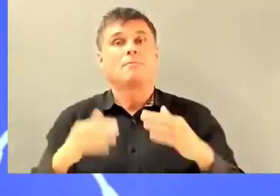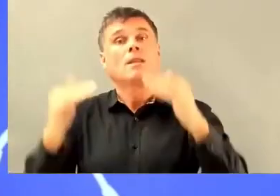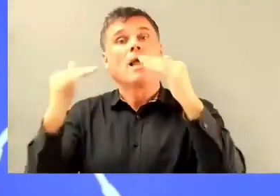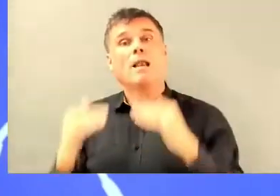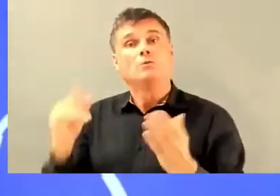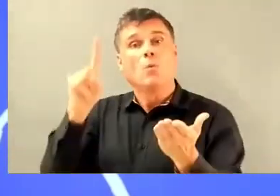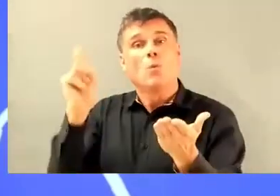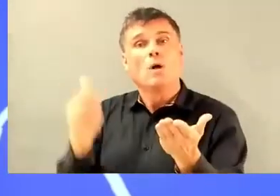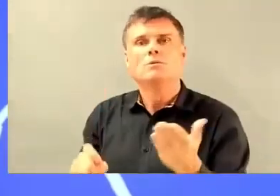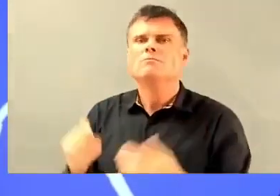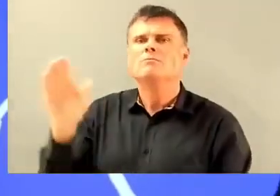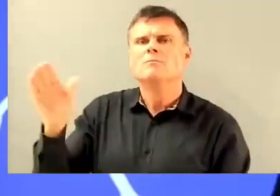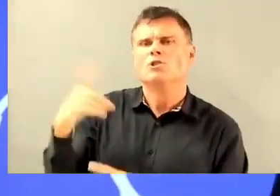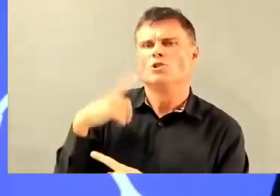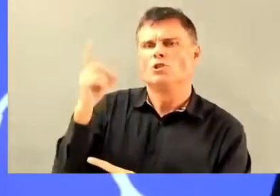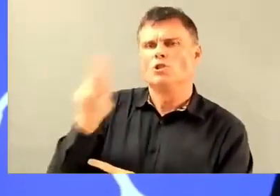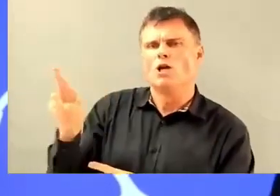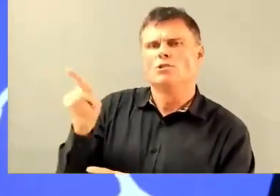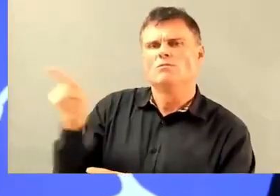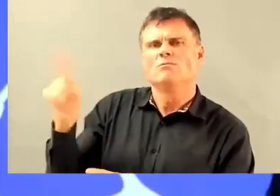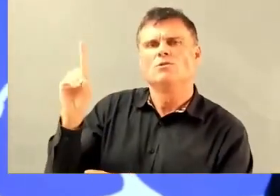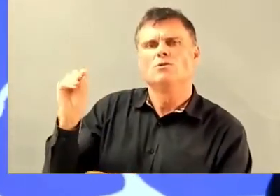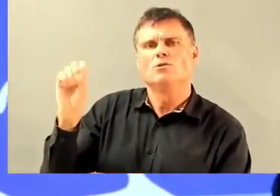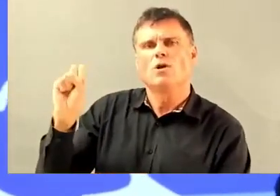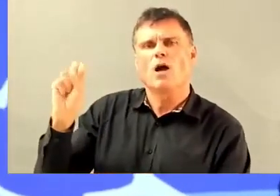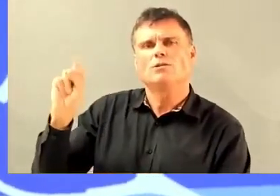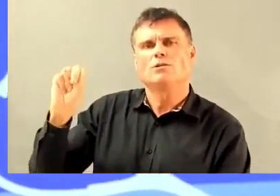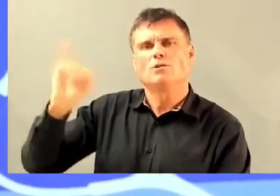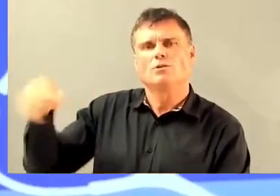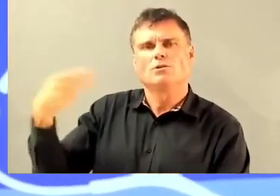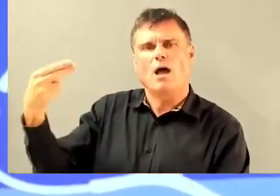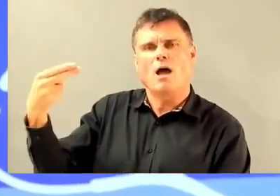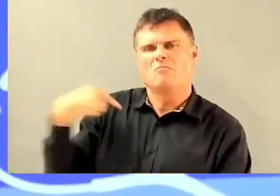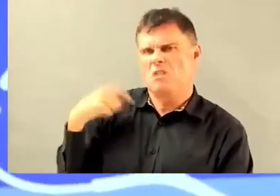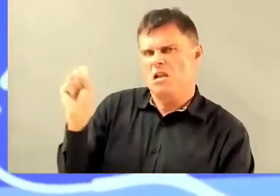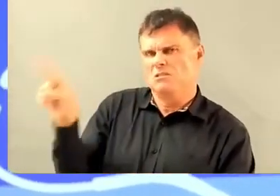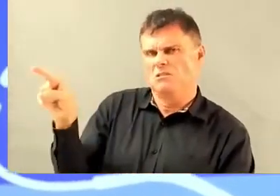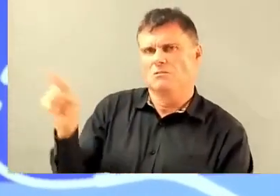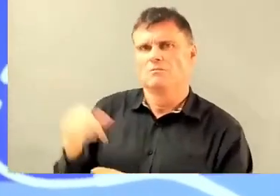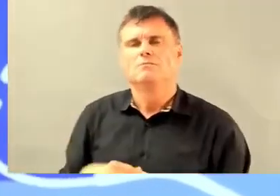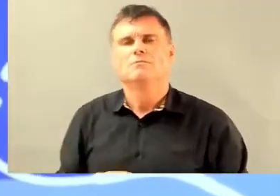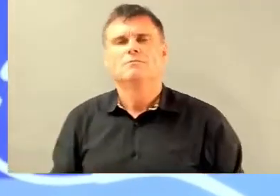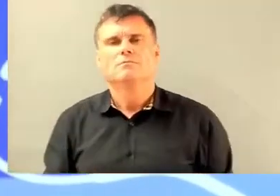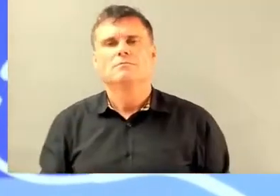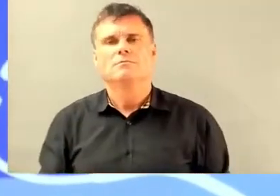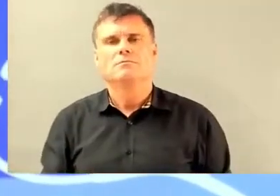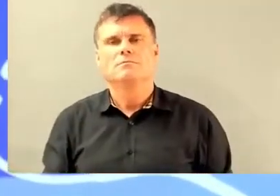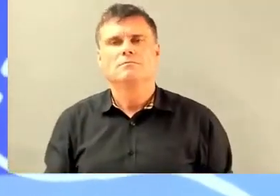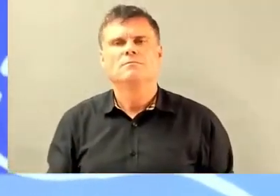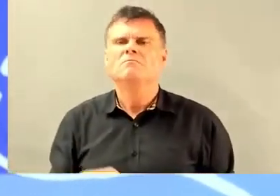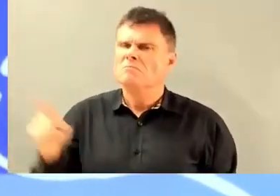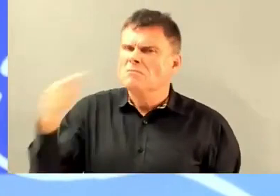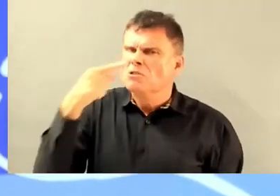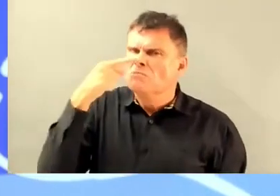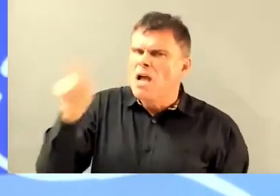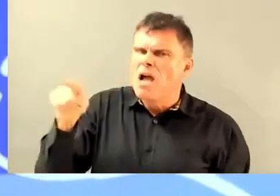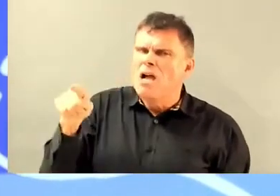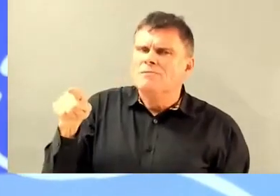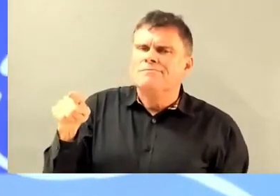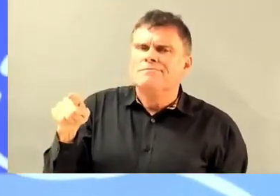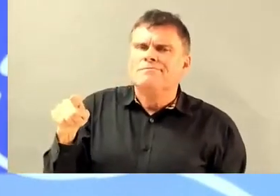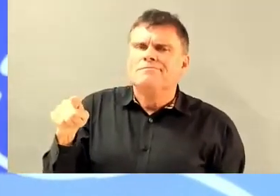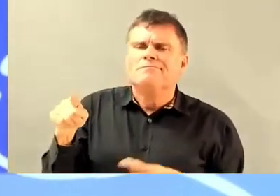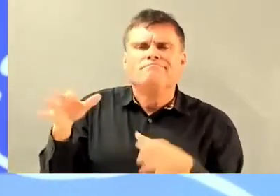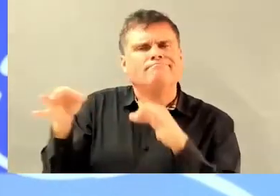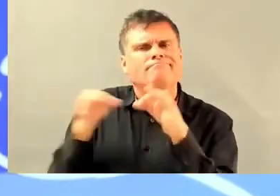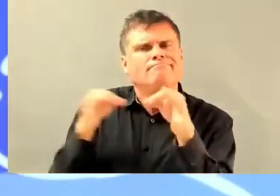We'll do this. And just briefly, can you just tell us how critical the shortage is right